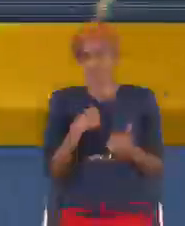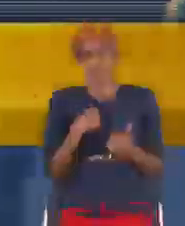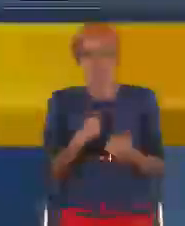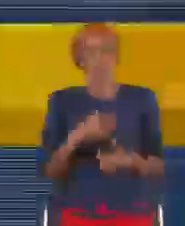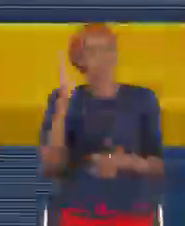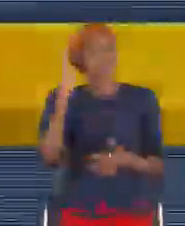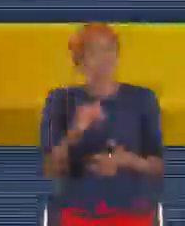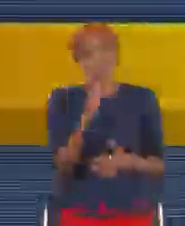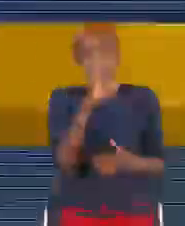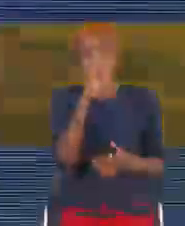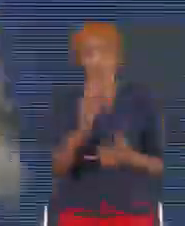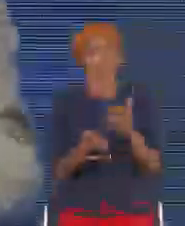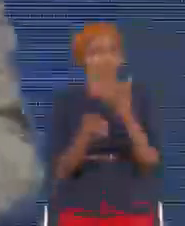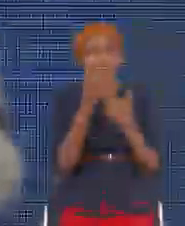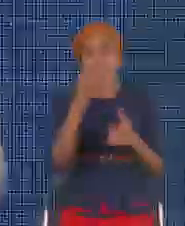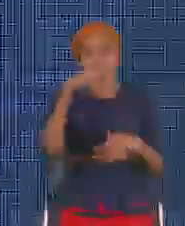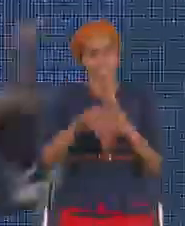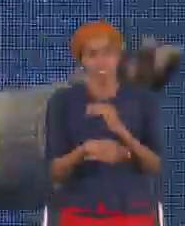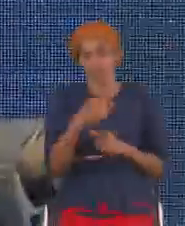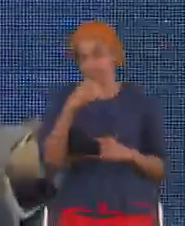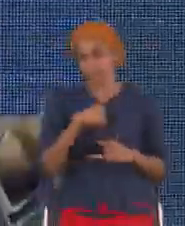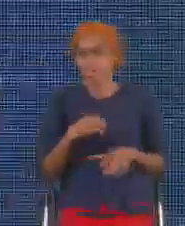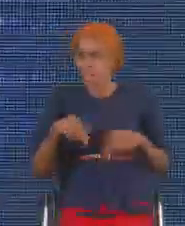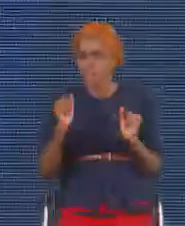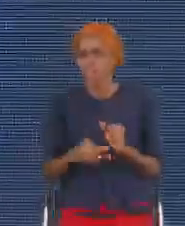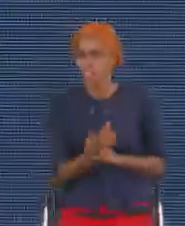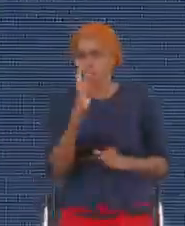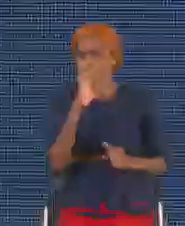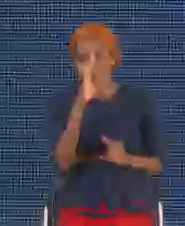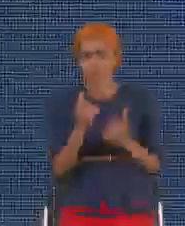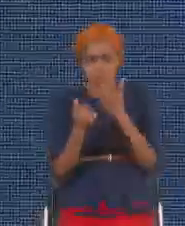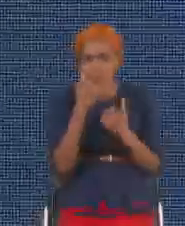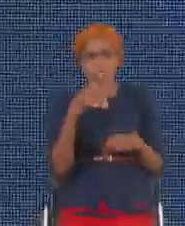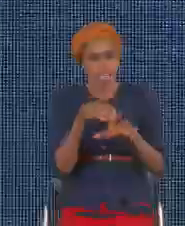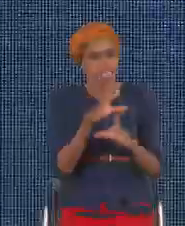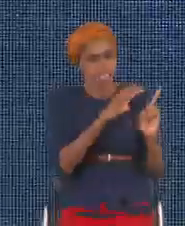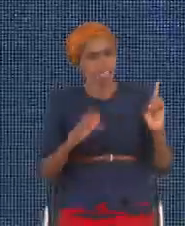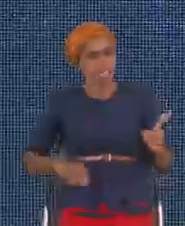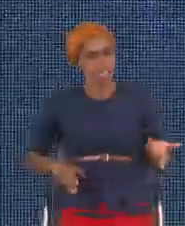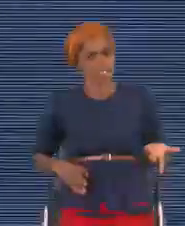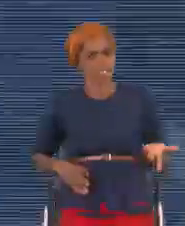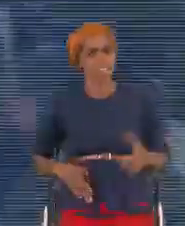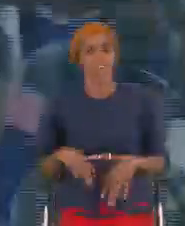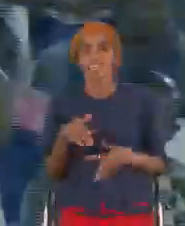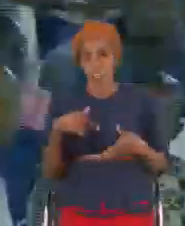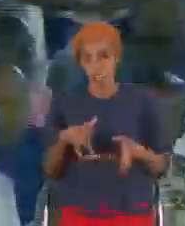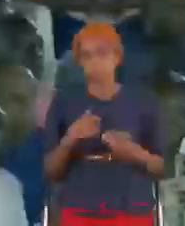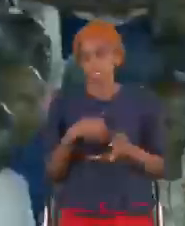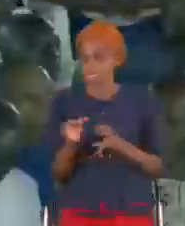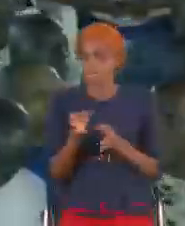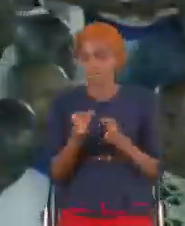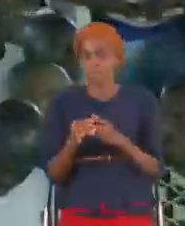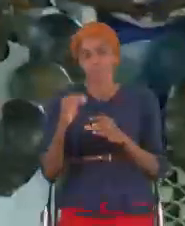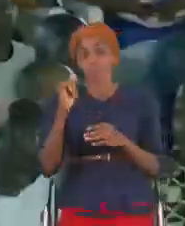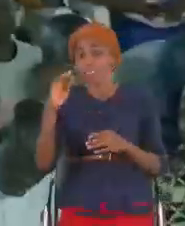not be offended in me. How can anybody be offended at Christ? Let me explain to you. A woman